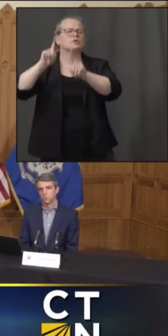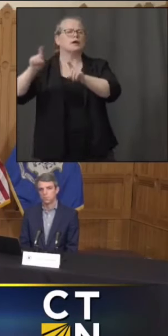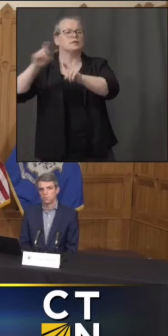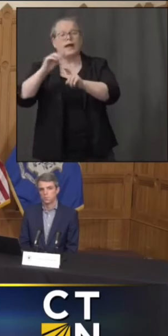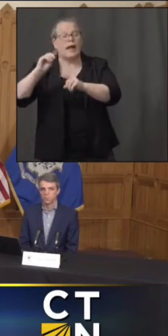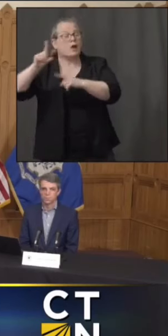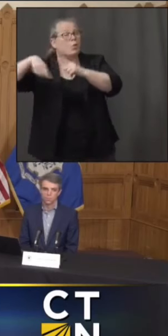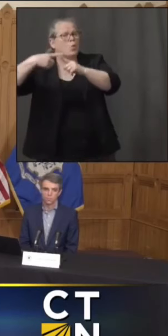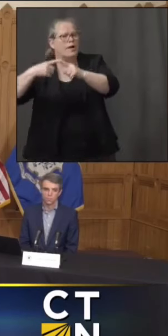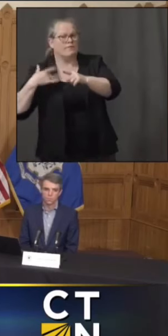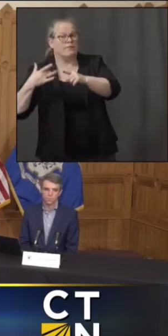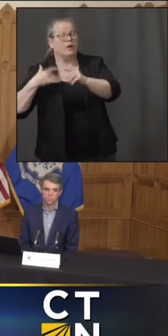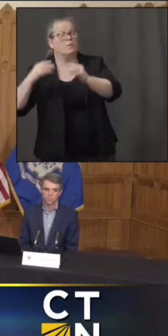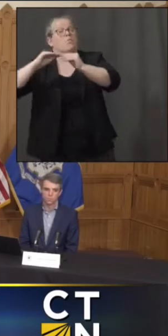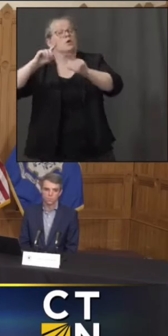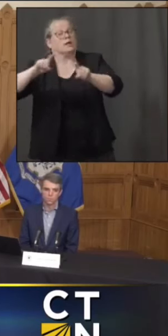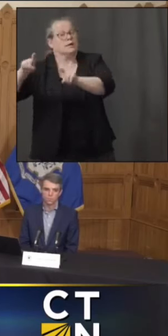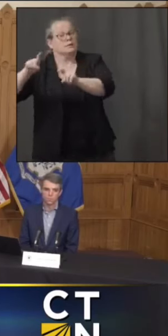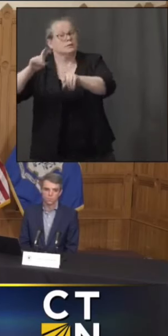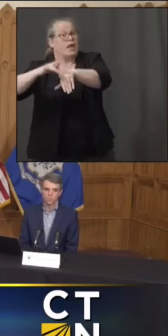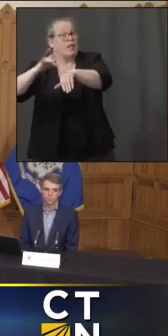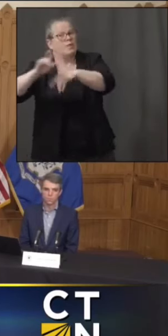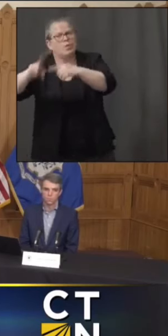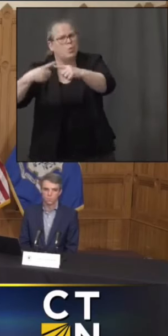this ramp up?